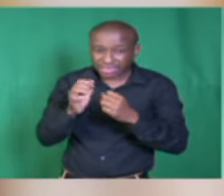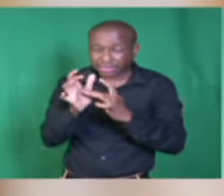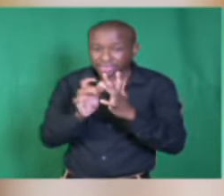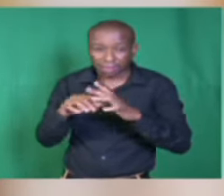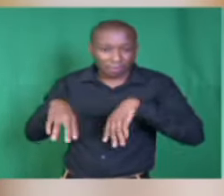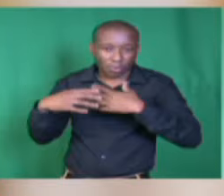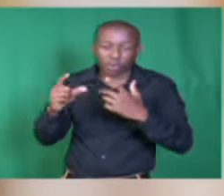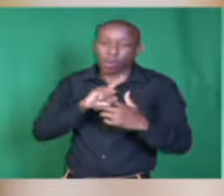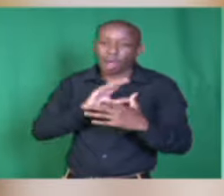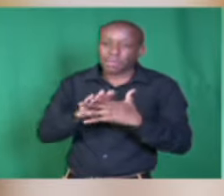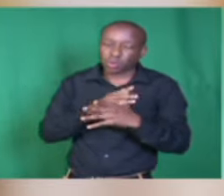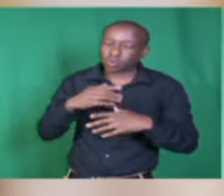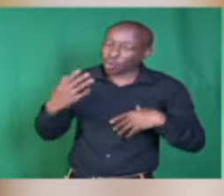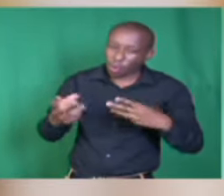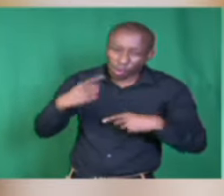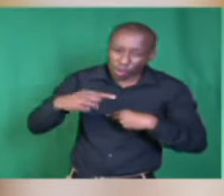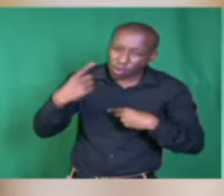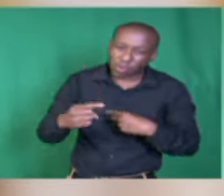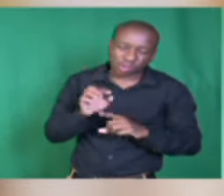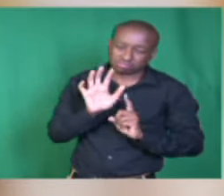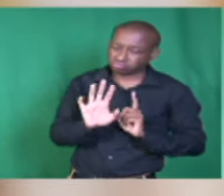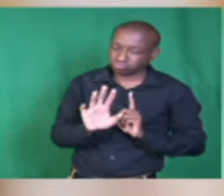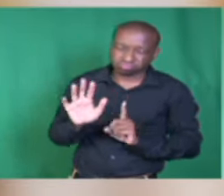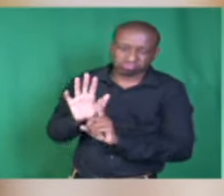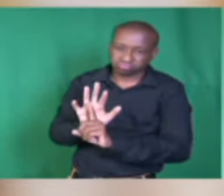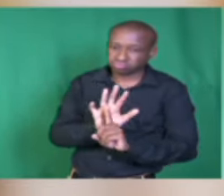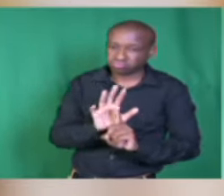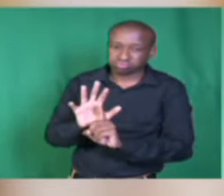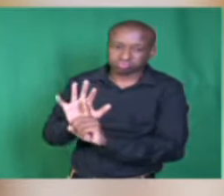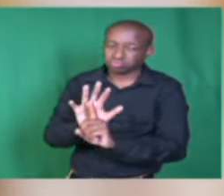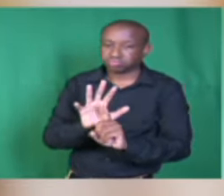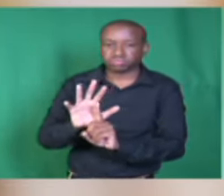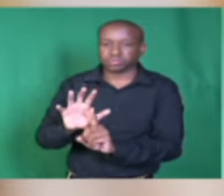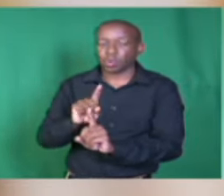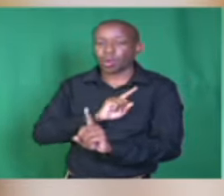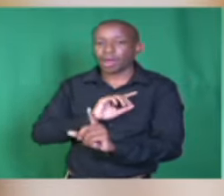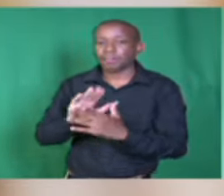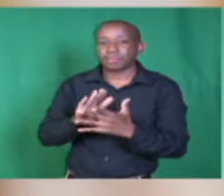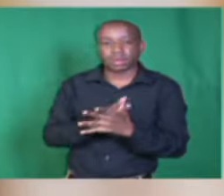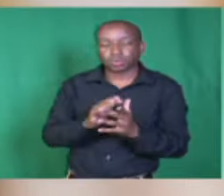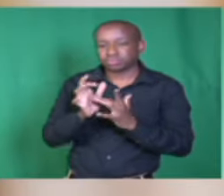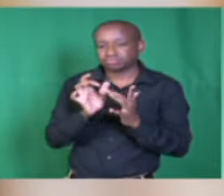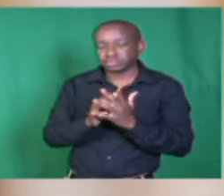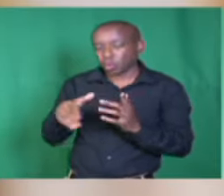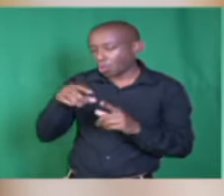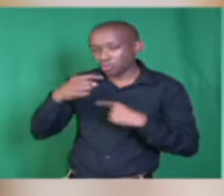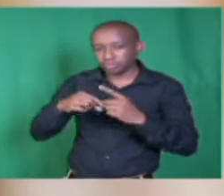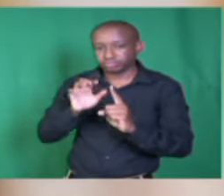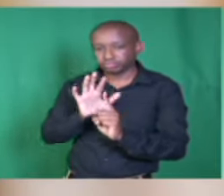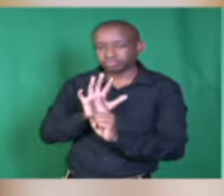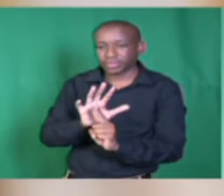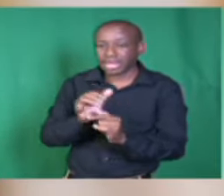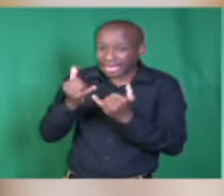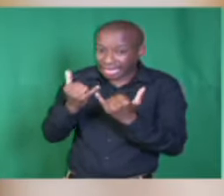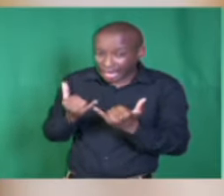or even beat them or stone them, as stoning was more popular in the Jewish context. So they